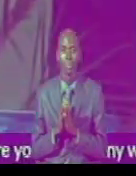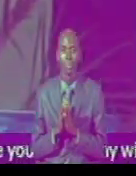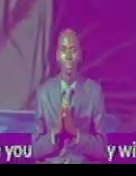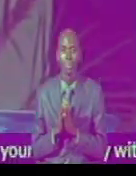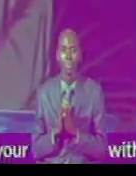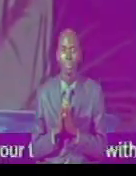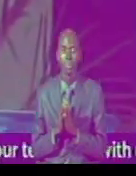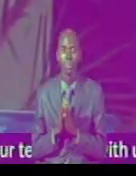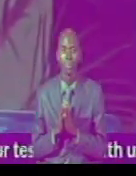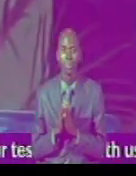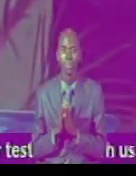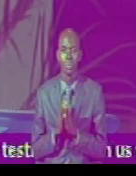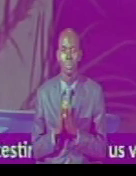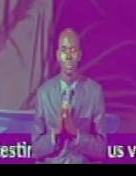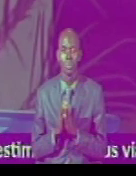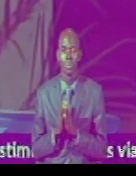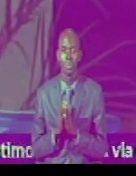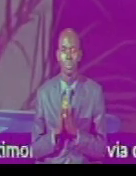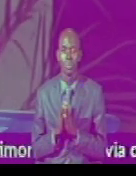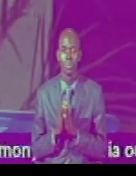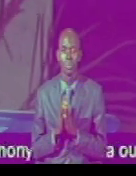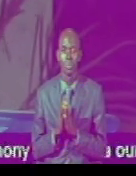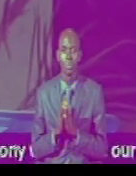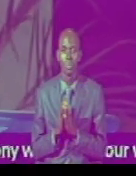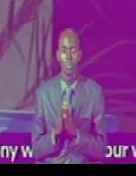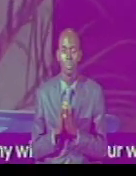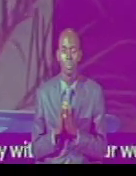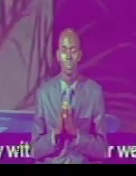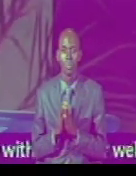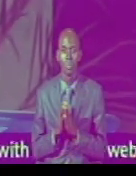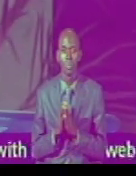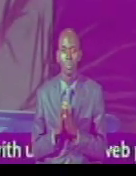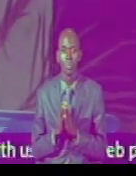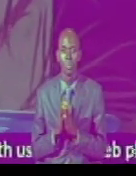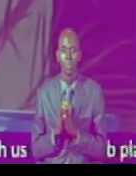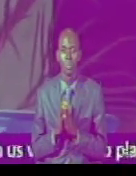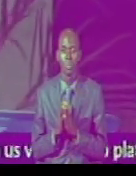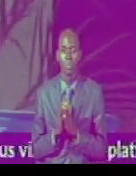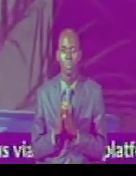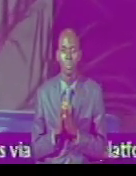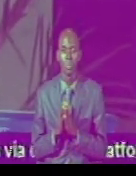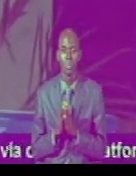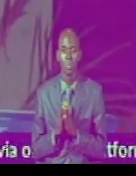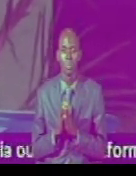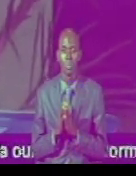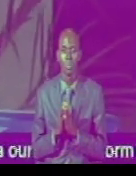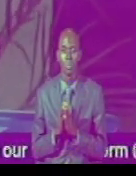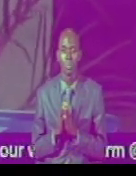God bless you. So the orchestra, can we have you?